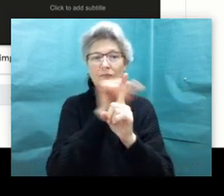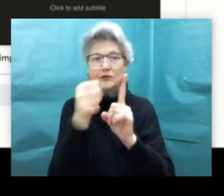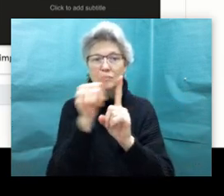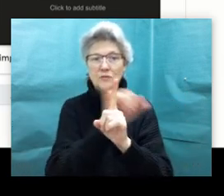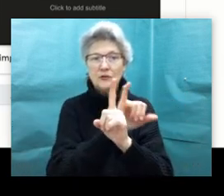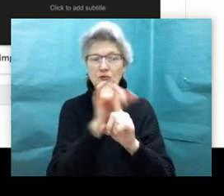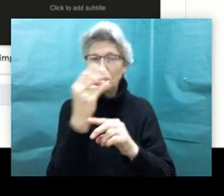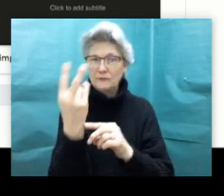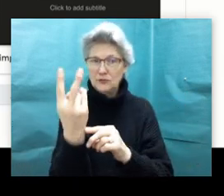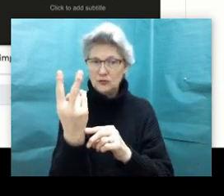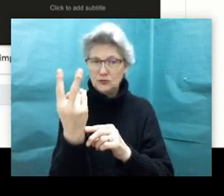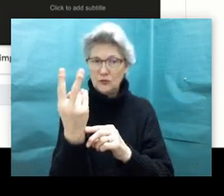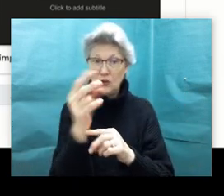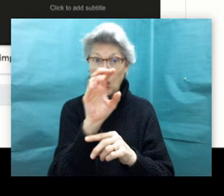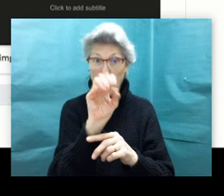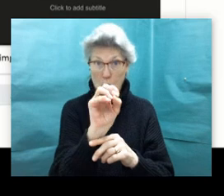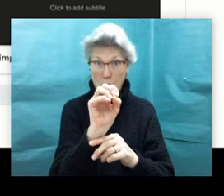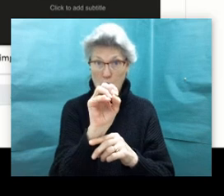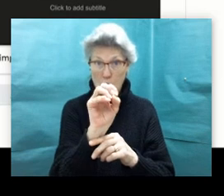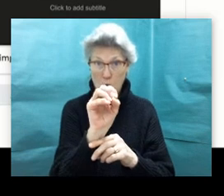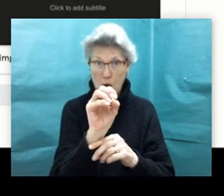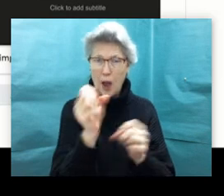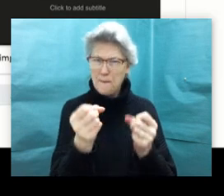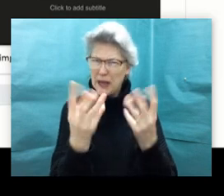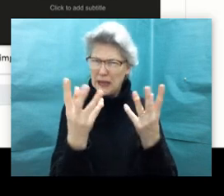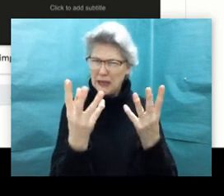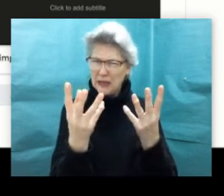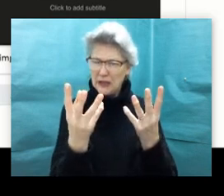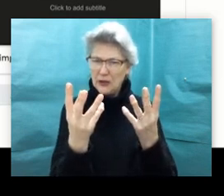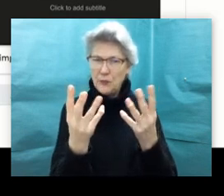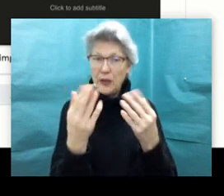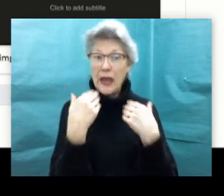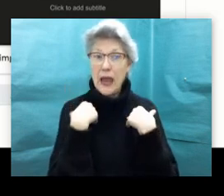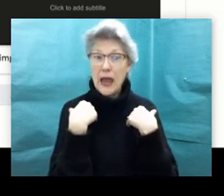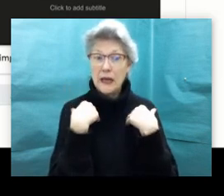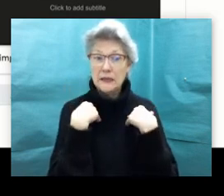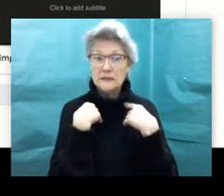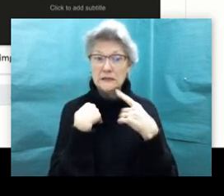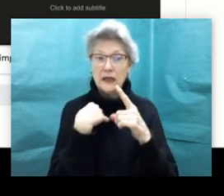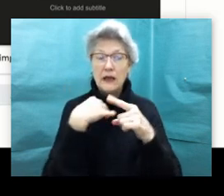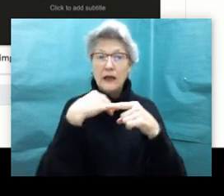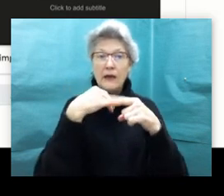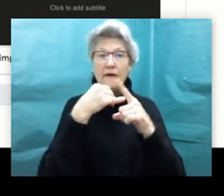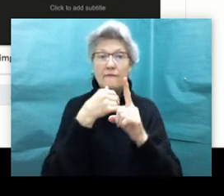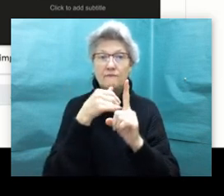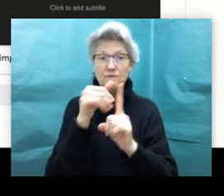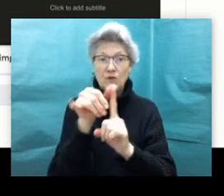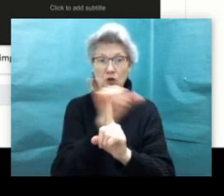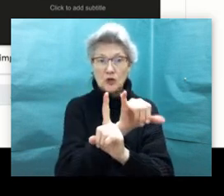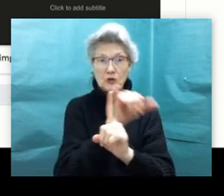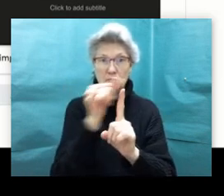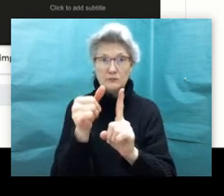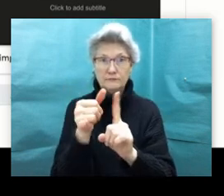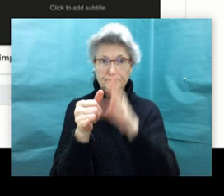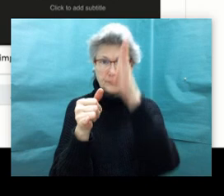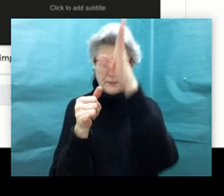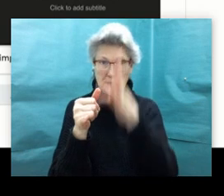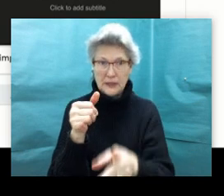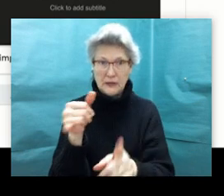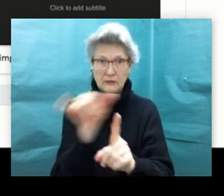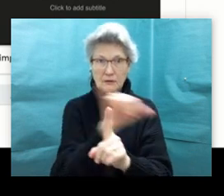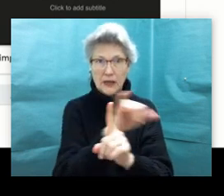O. What did you find with the O? Well, we know that it has a vertical, right? If we split it up and down,